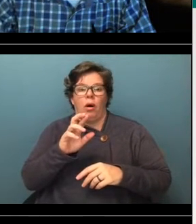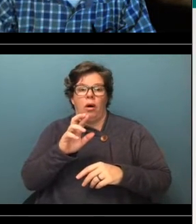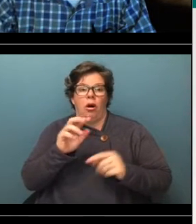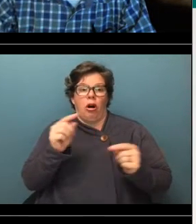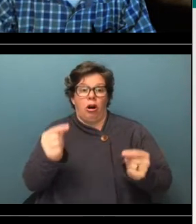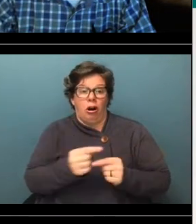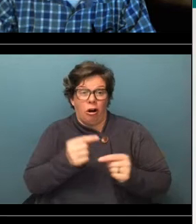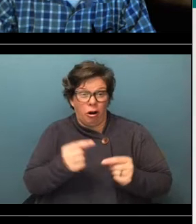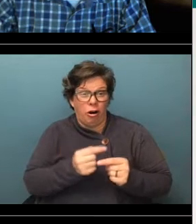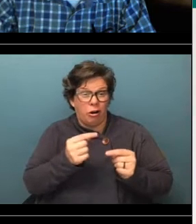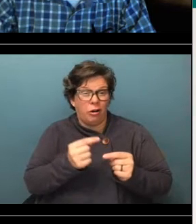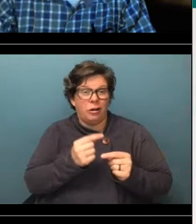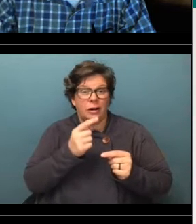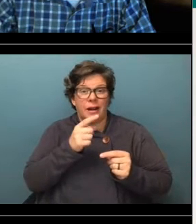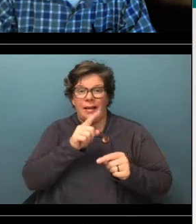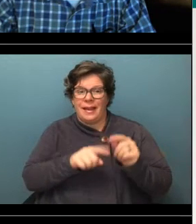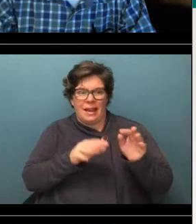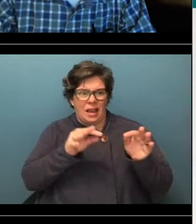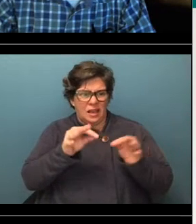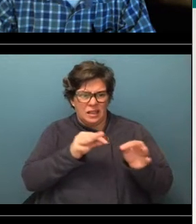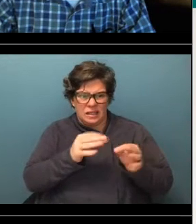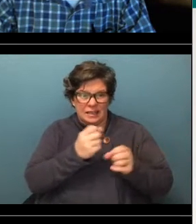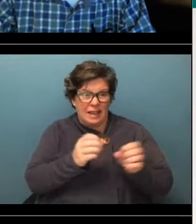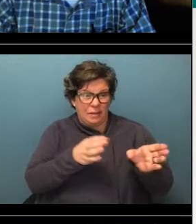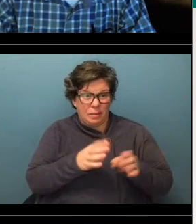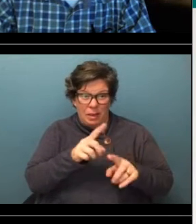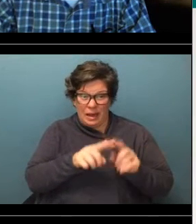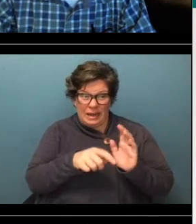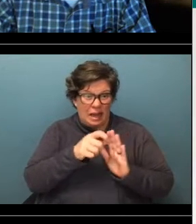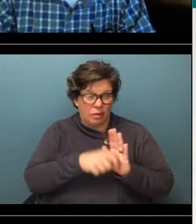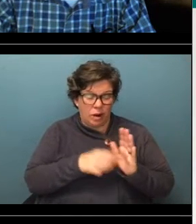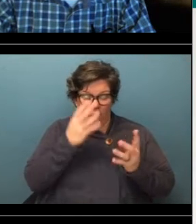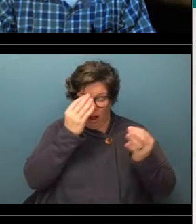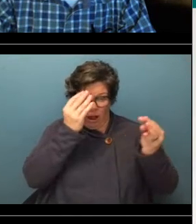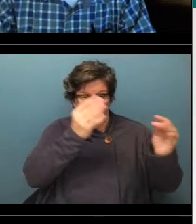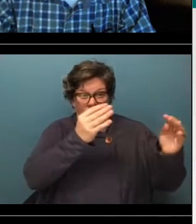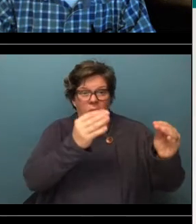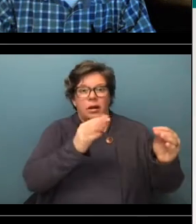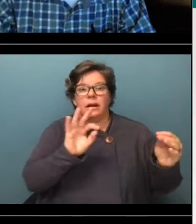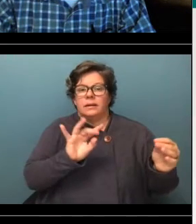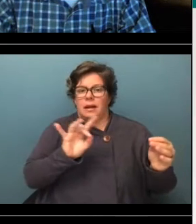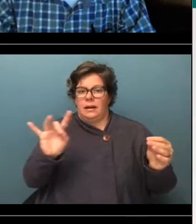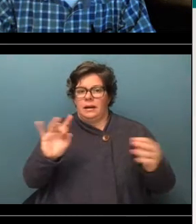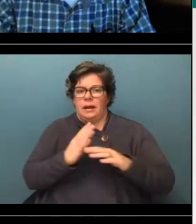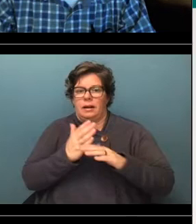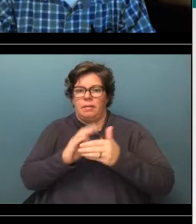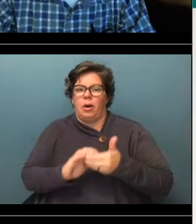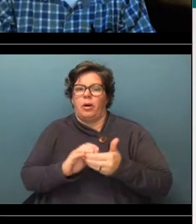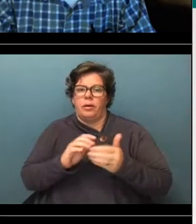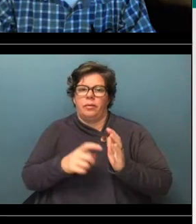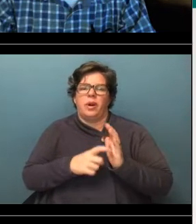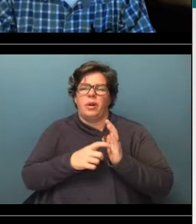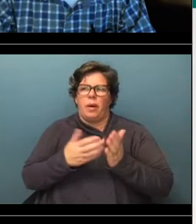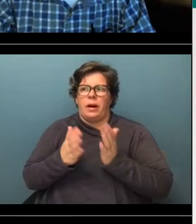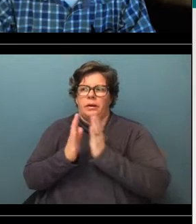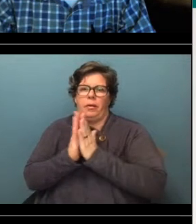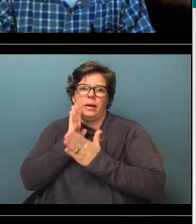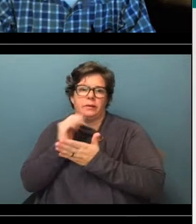they're not able to follow through with a safety plan, 988 partners are required to seek